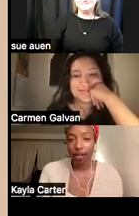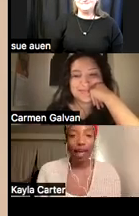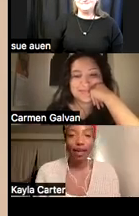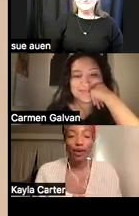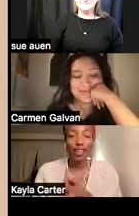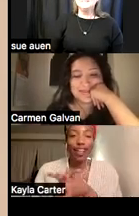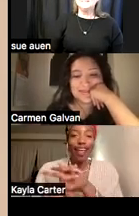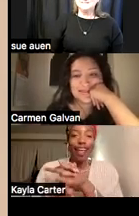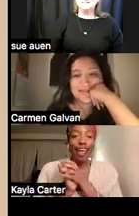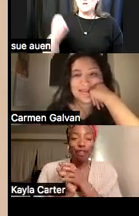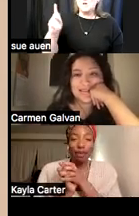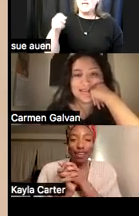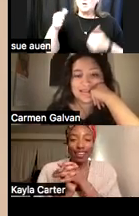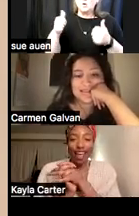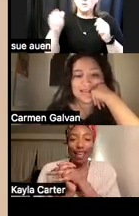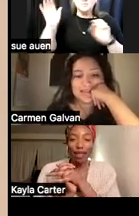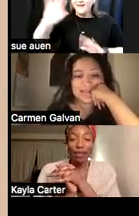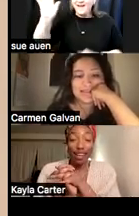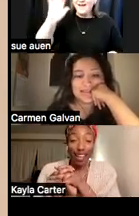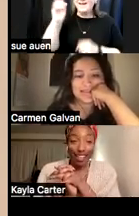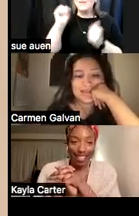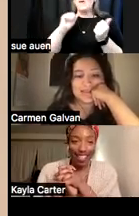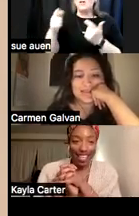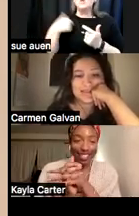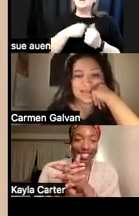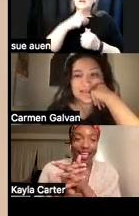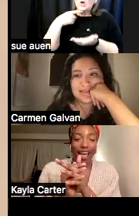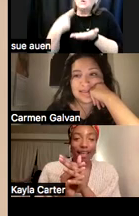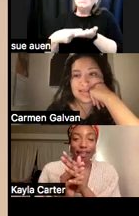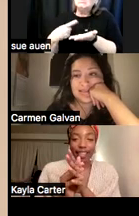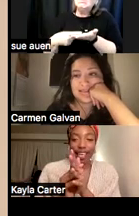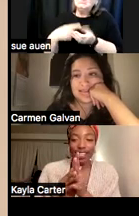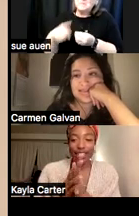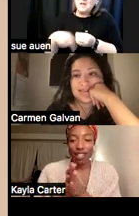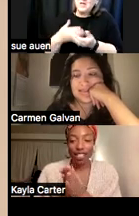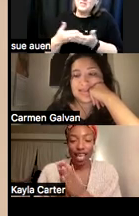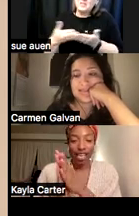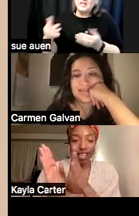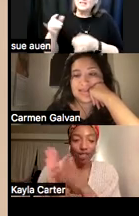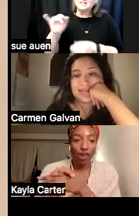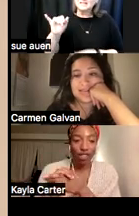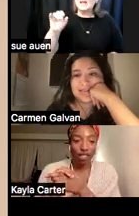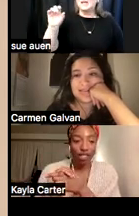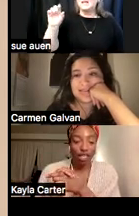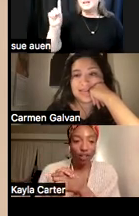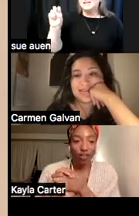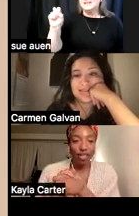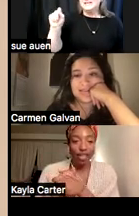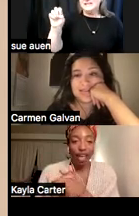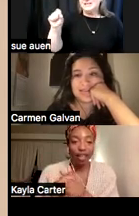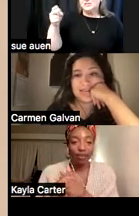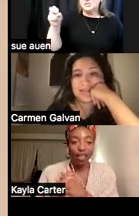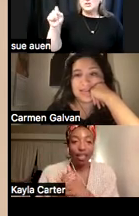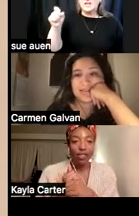Perfect. Okay, cool. Hey, everyone. We're going to get into things. Like Denise Shante so graciously and